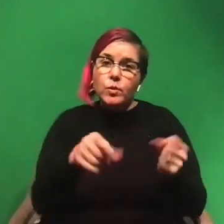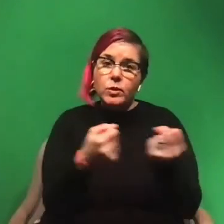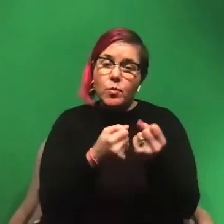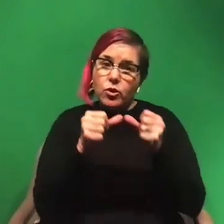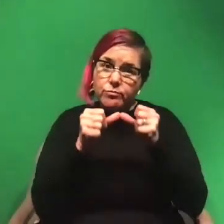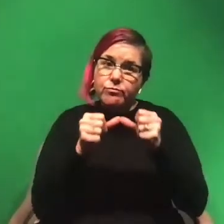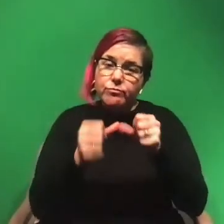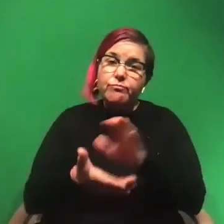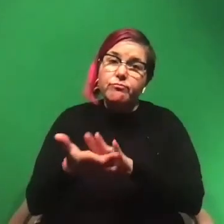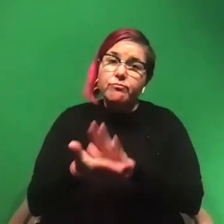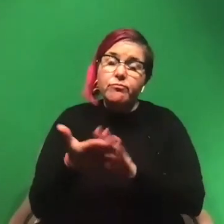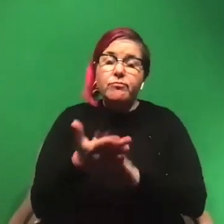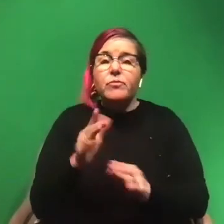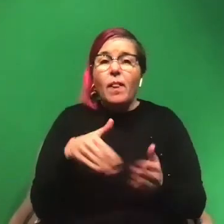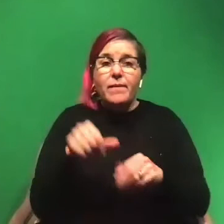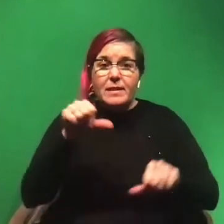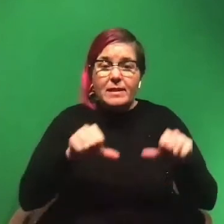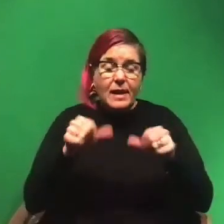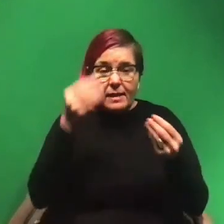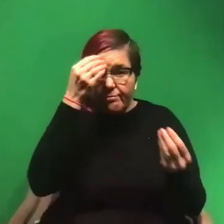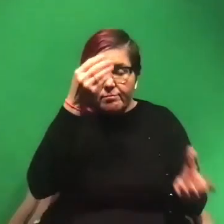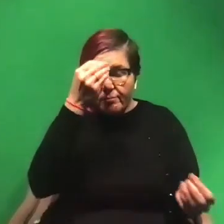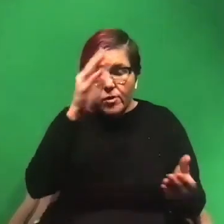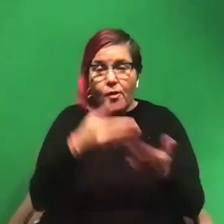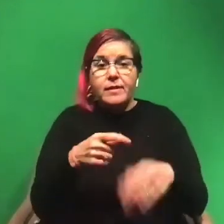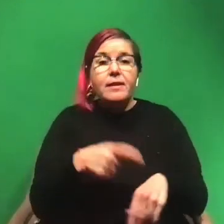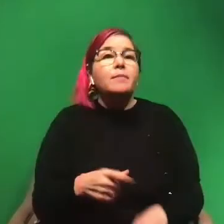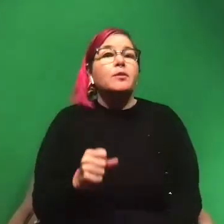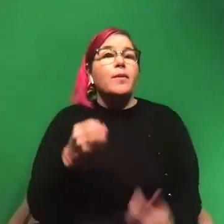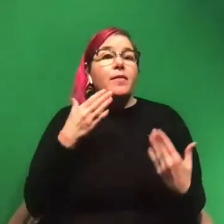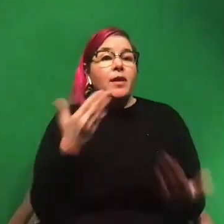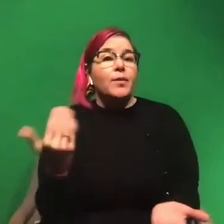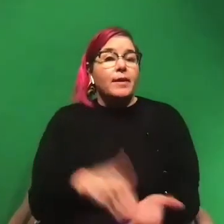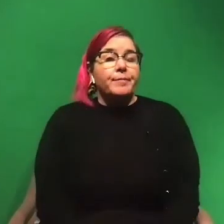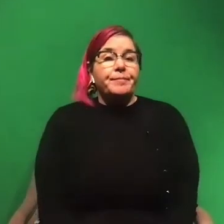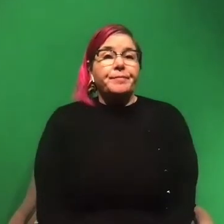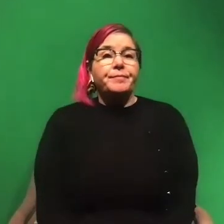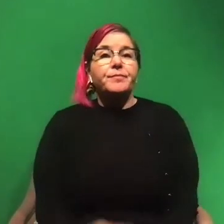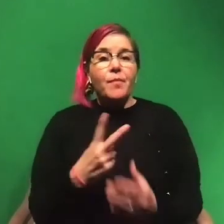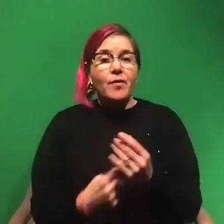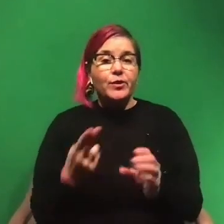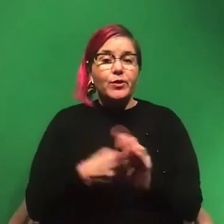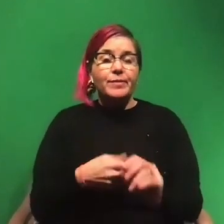of this awesome science content coming to you all the time. So thank you again for both of you for joining